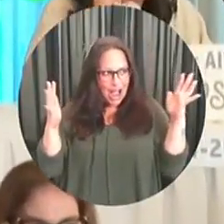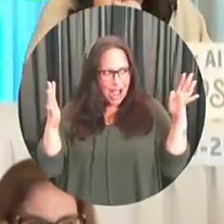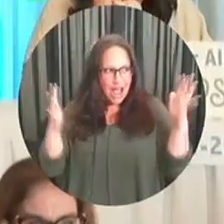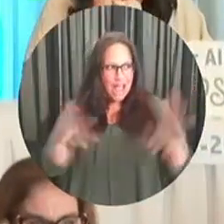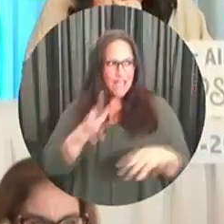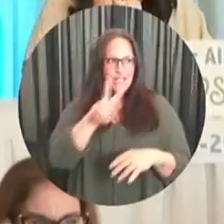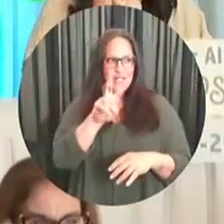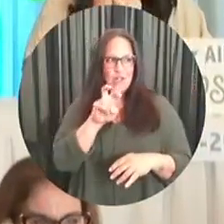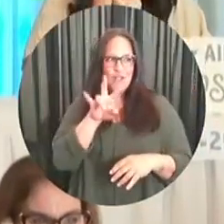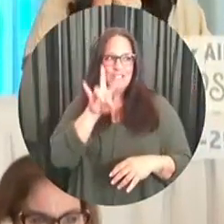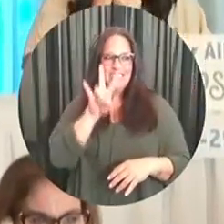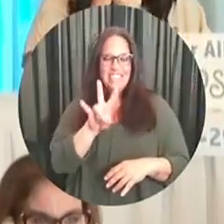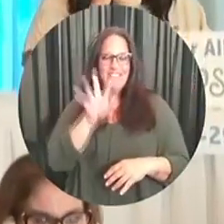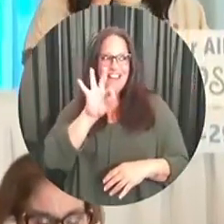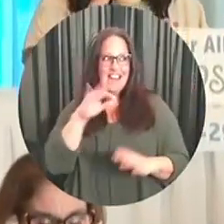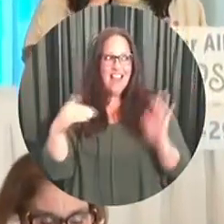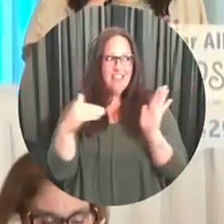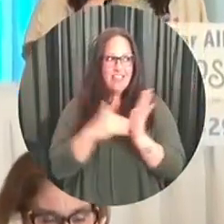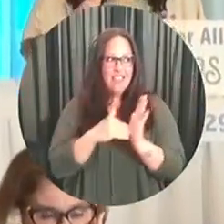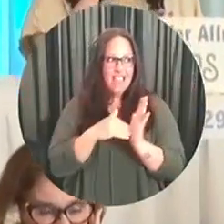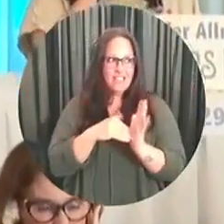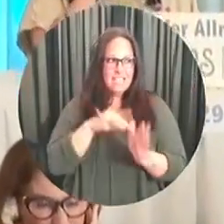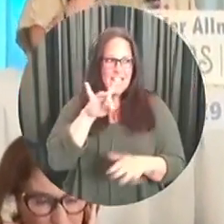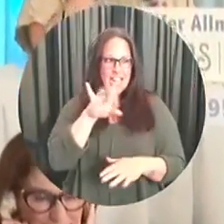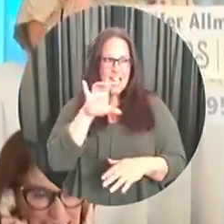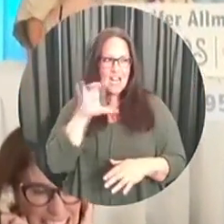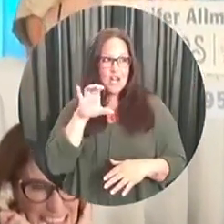Wow! Andrew, read that number out loud.